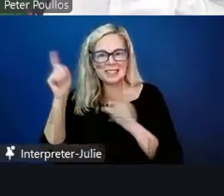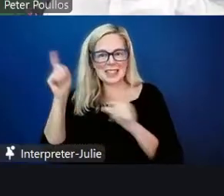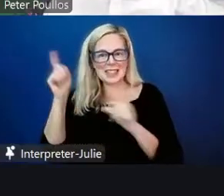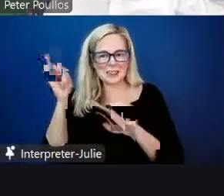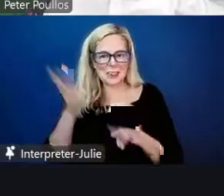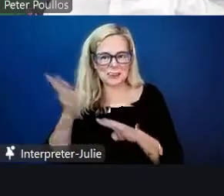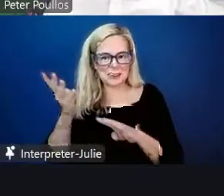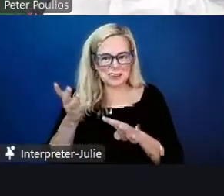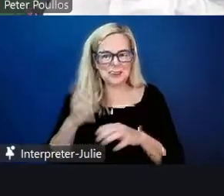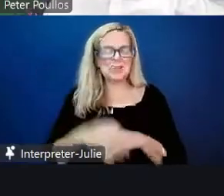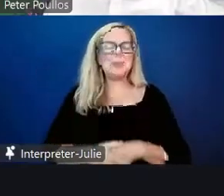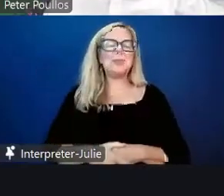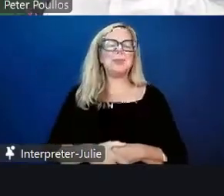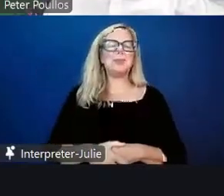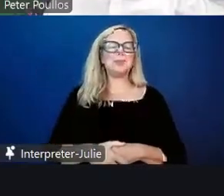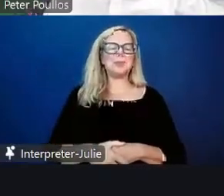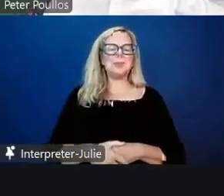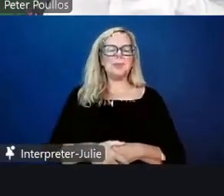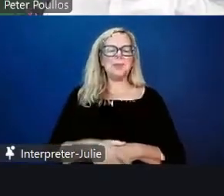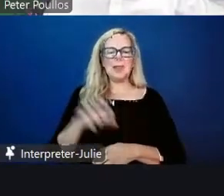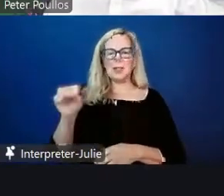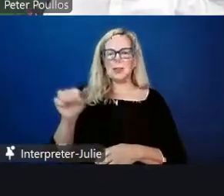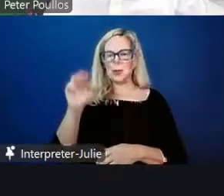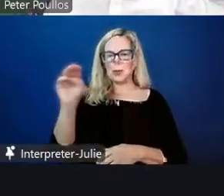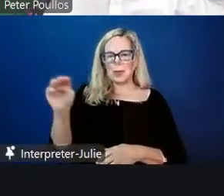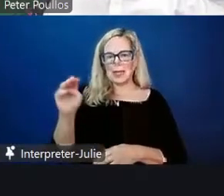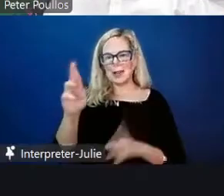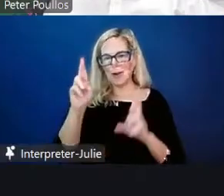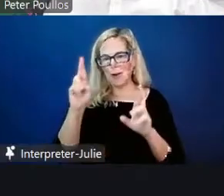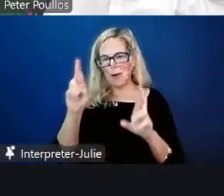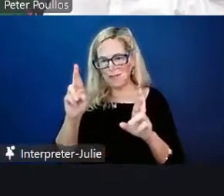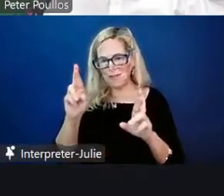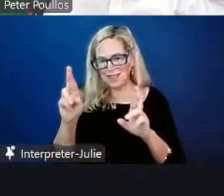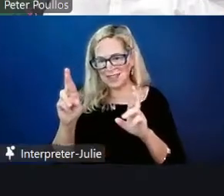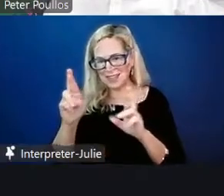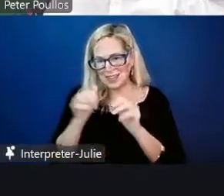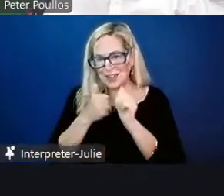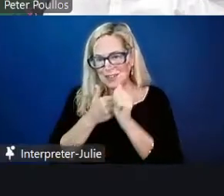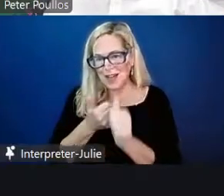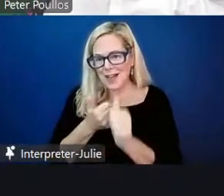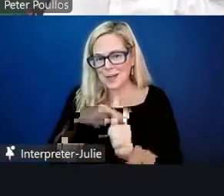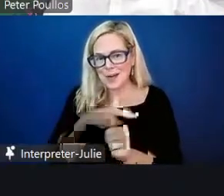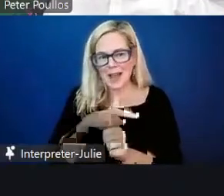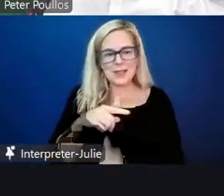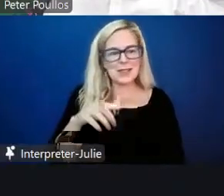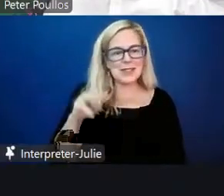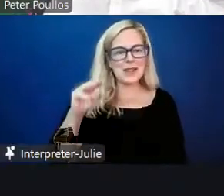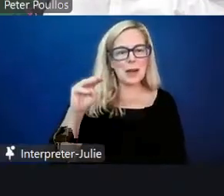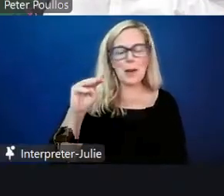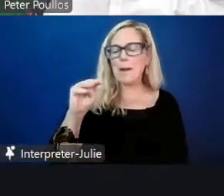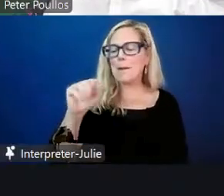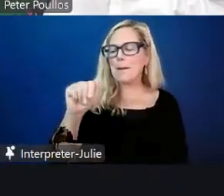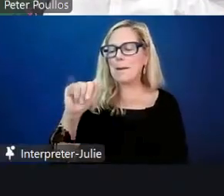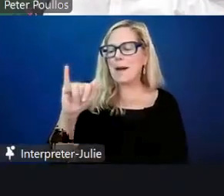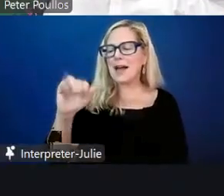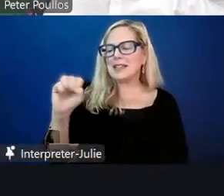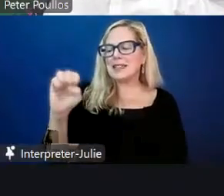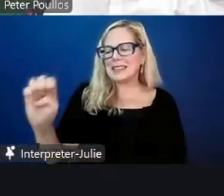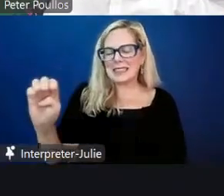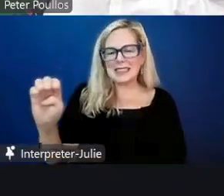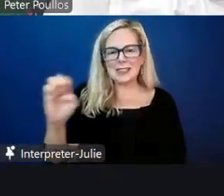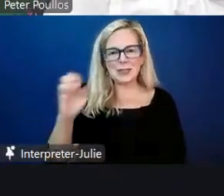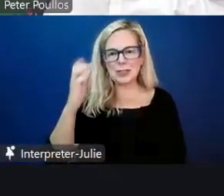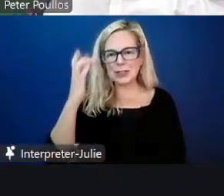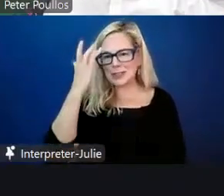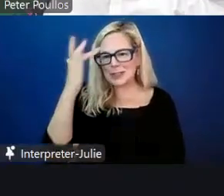And on our social media, hopefully you all are following us. Micey is the brilliant mind behind all of the